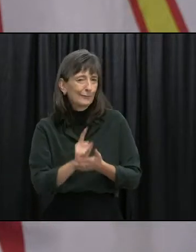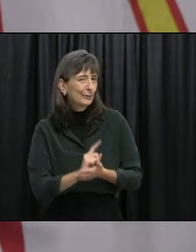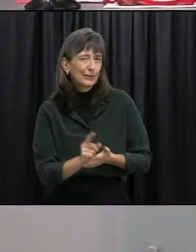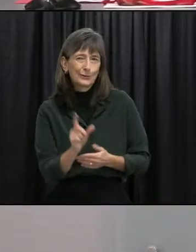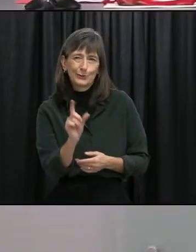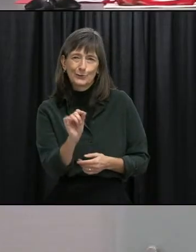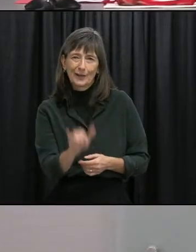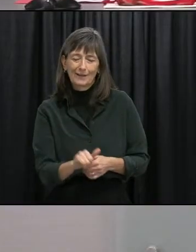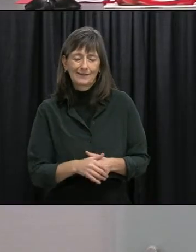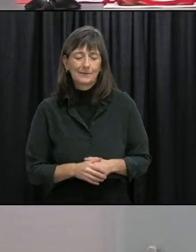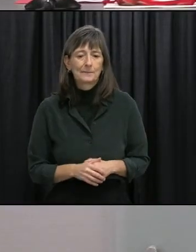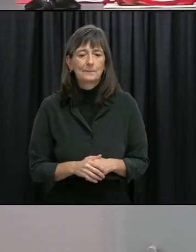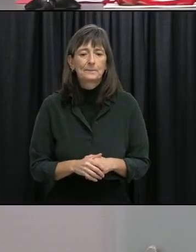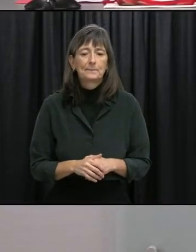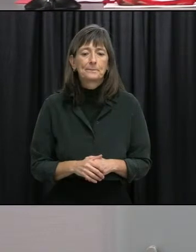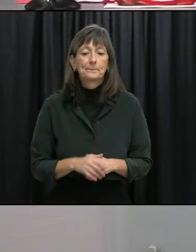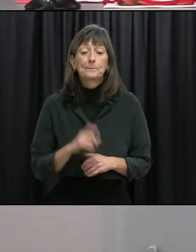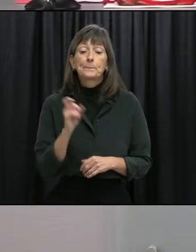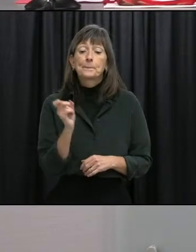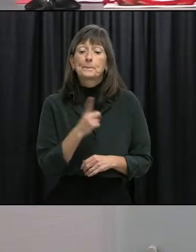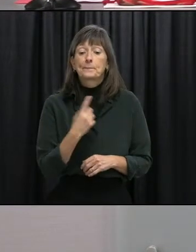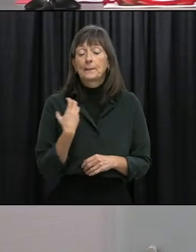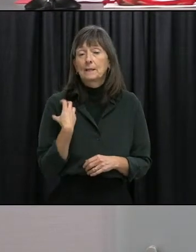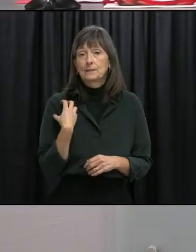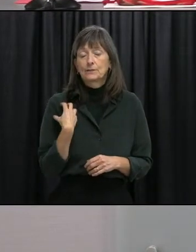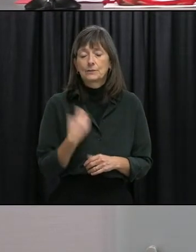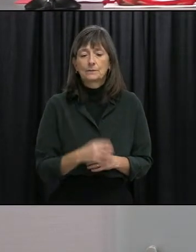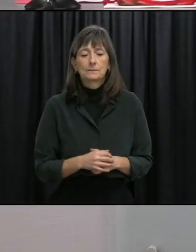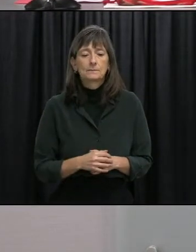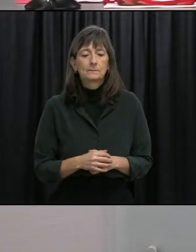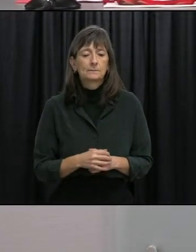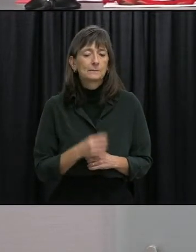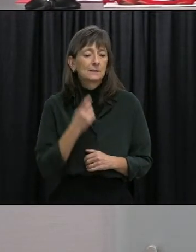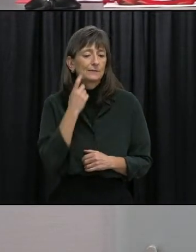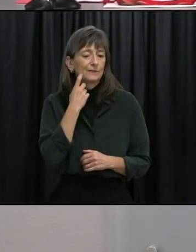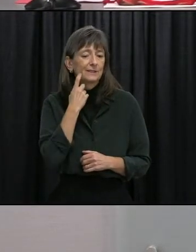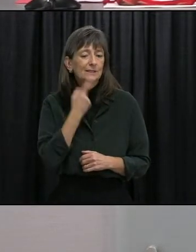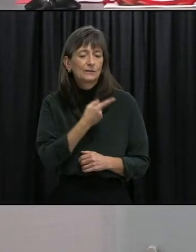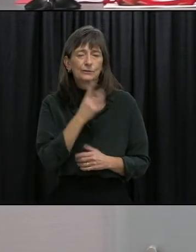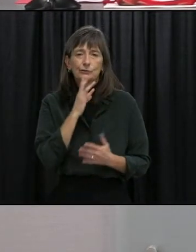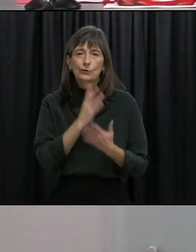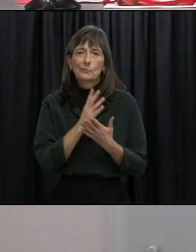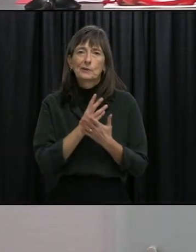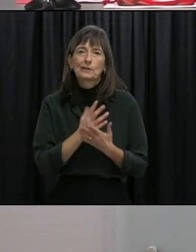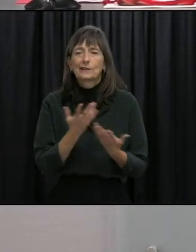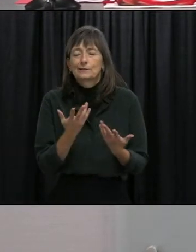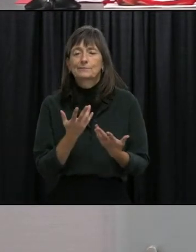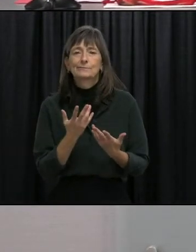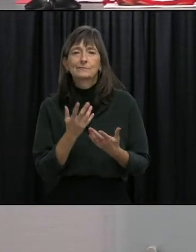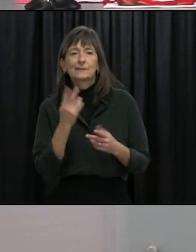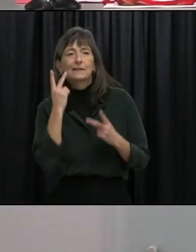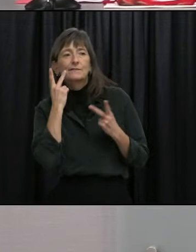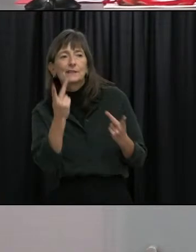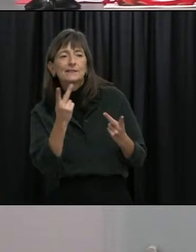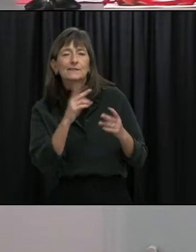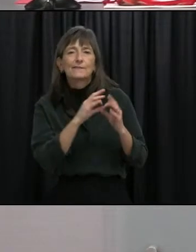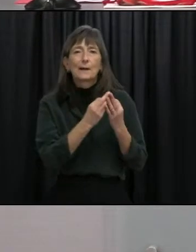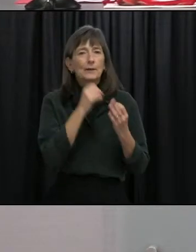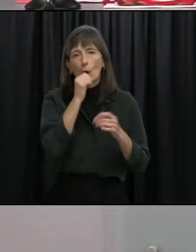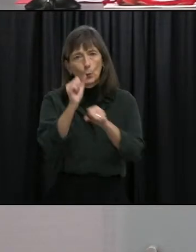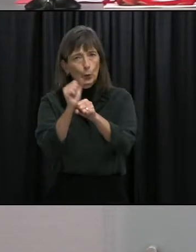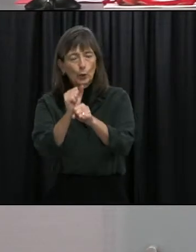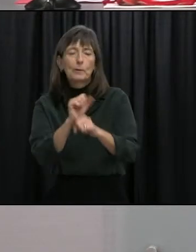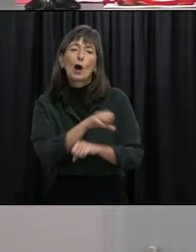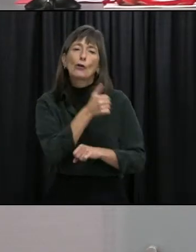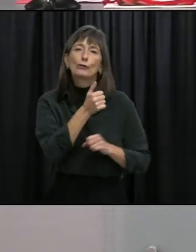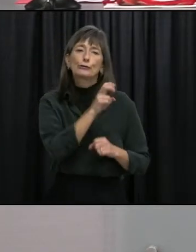And a question for Mr. Hagney. Earlier you talked about casual travelers versus people traveling for work.